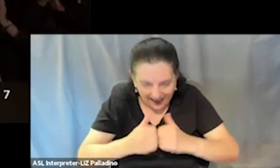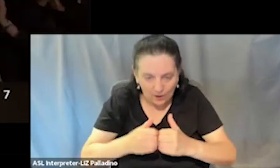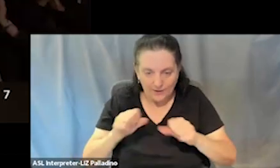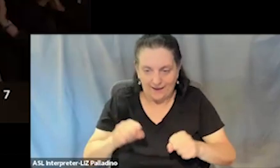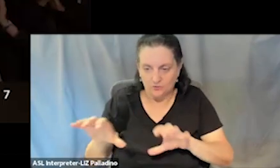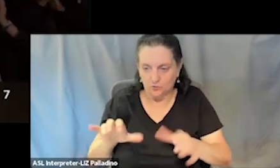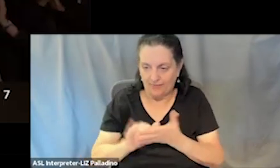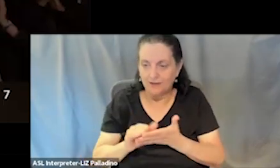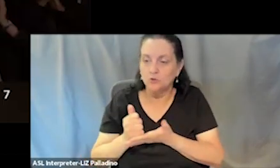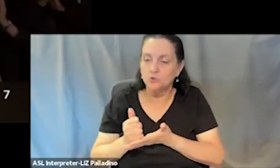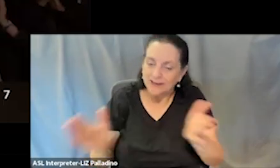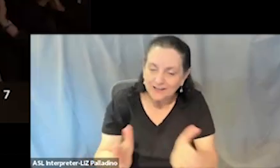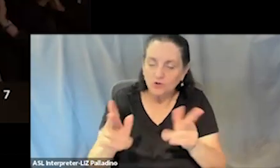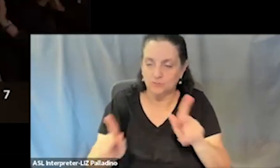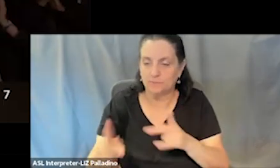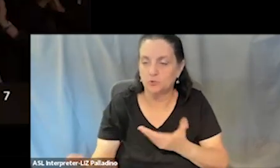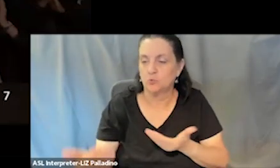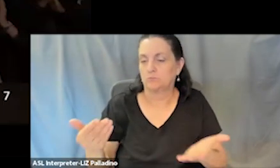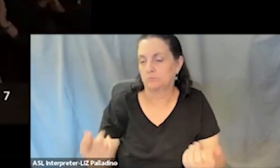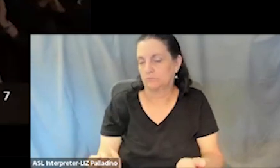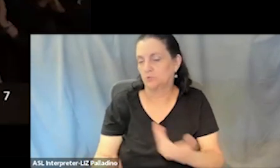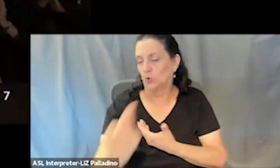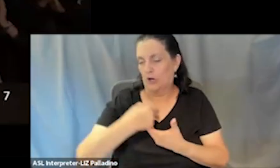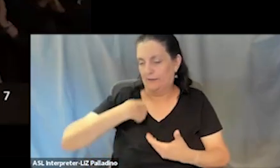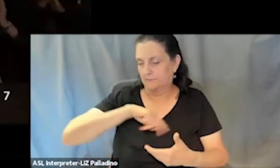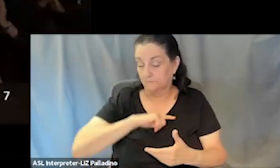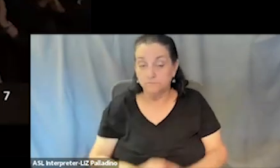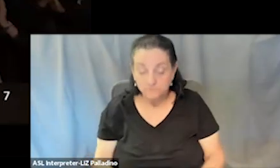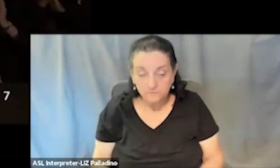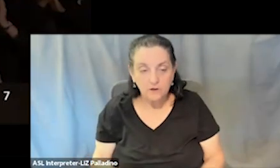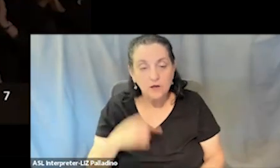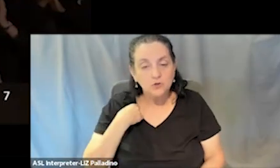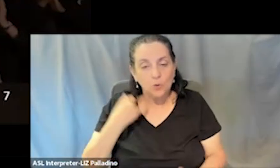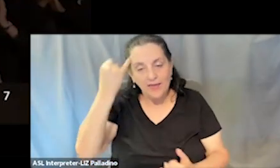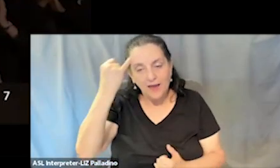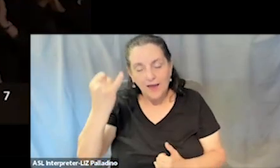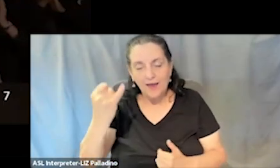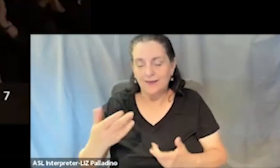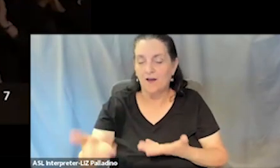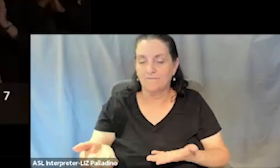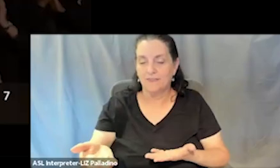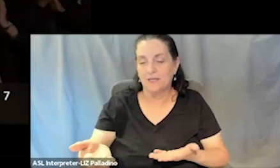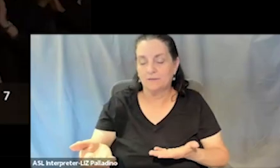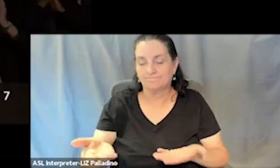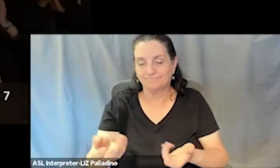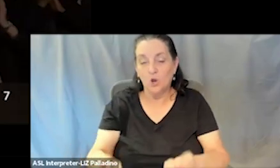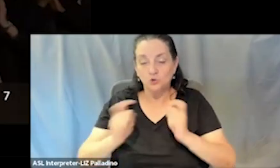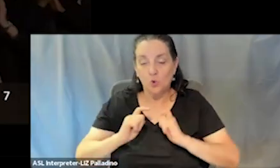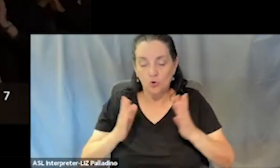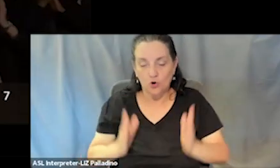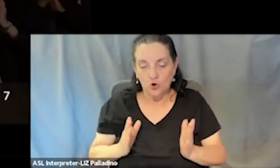it. So I'm going to go through sort of the idea of the donor cultivation